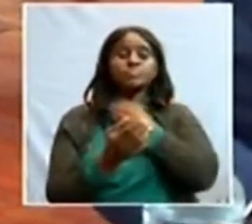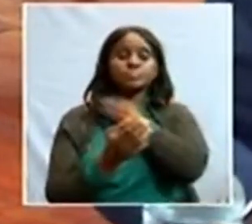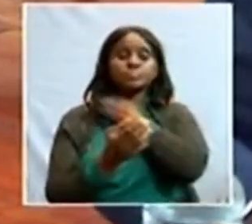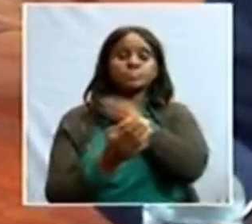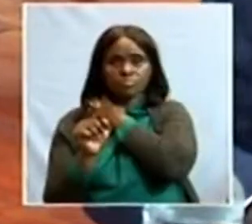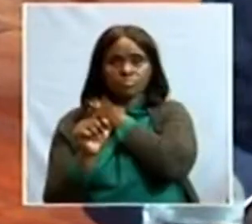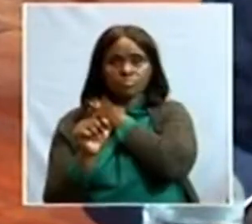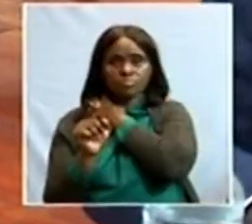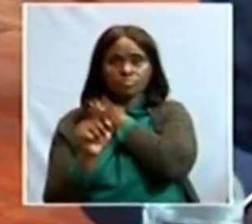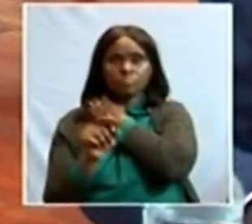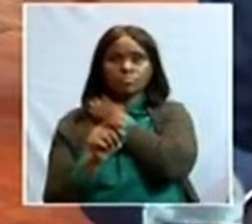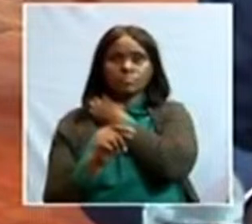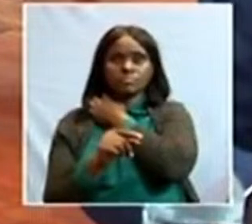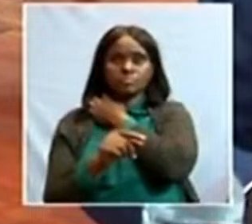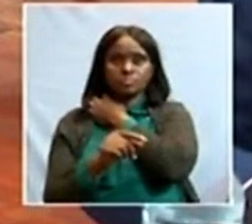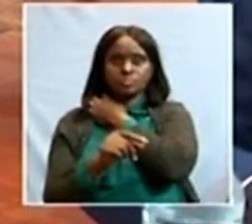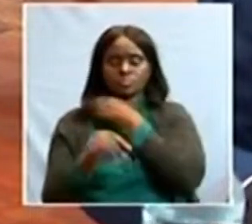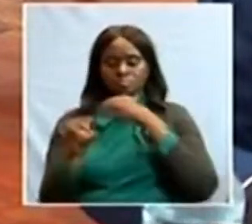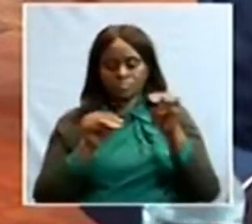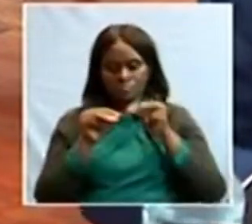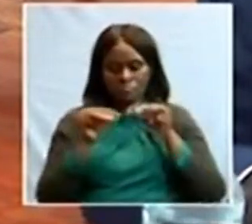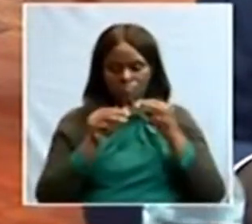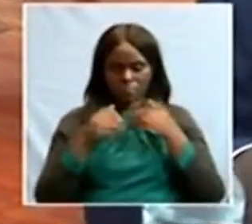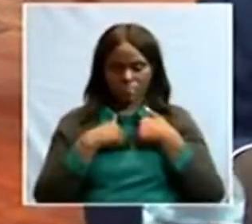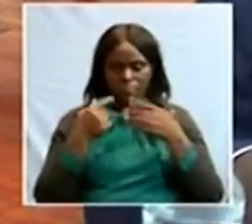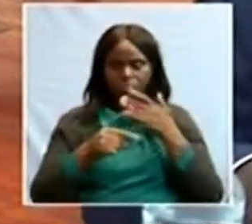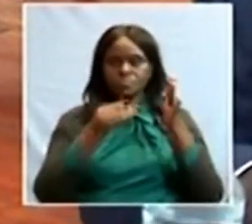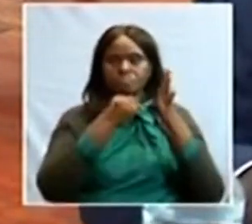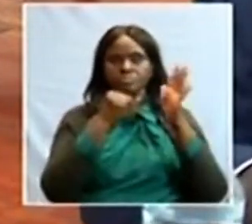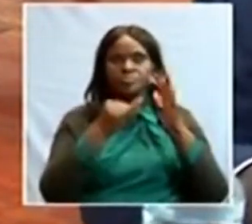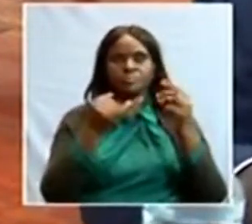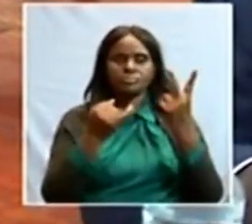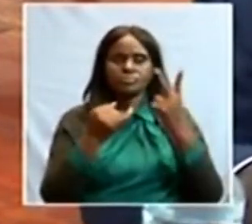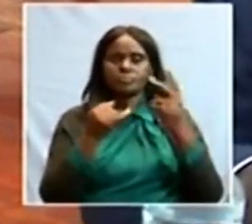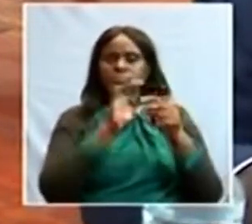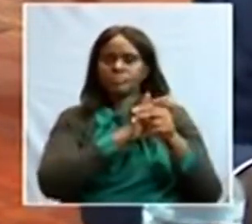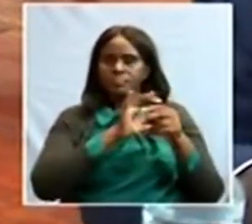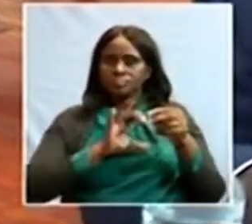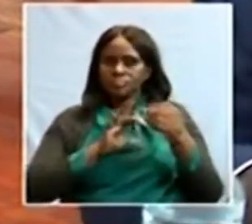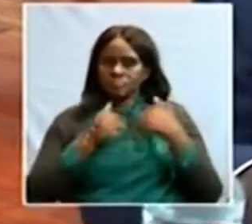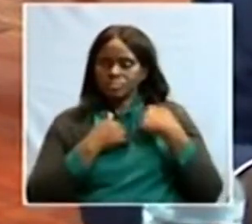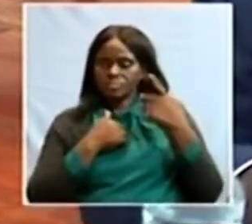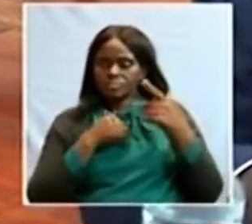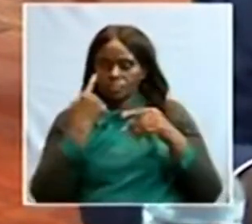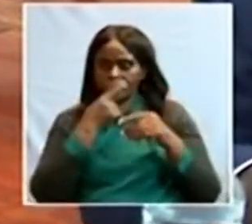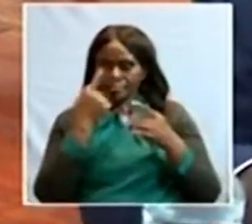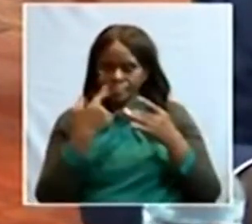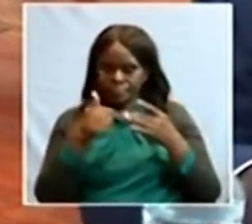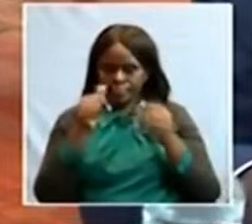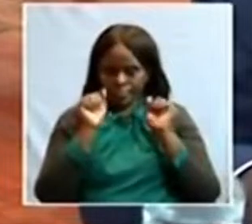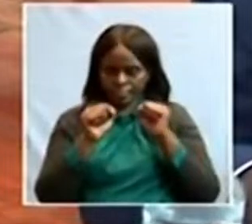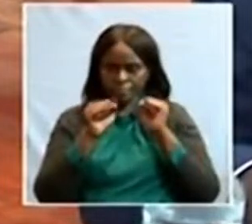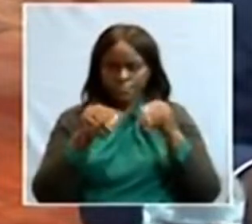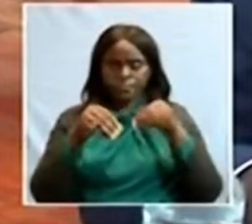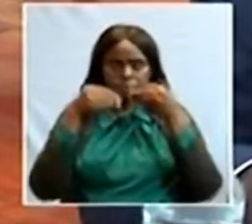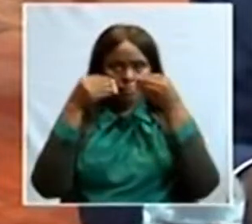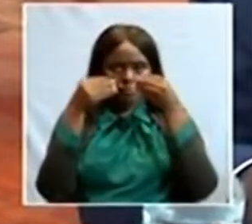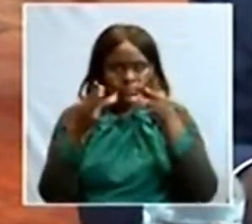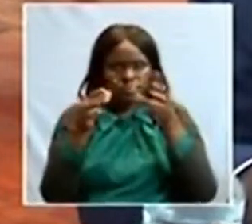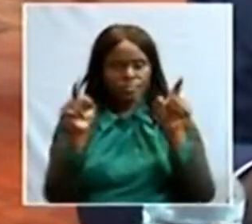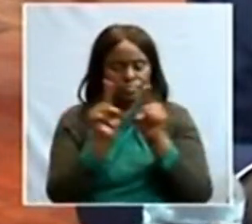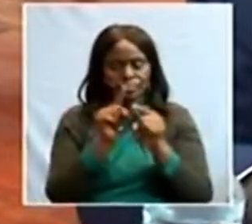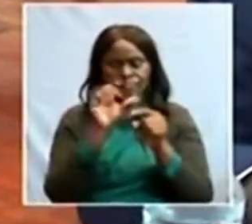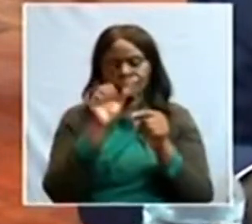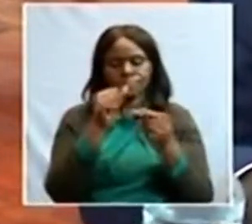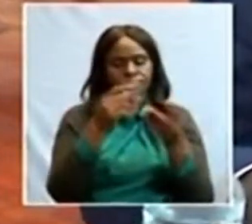Action taken. Management has identified 2 companies who could supply the